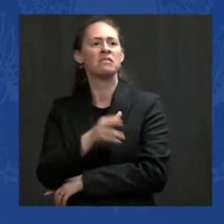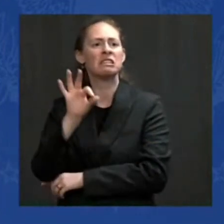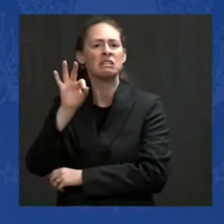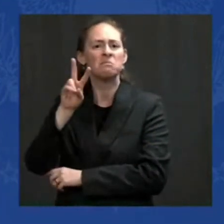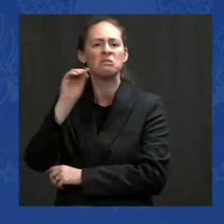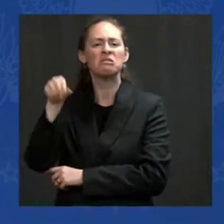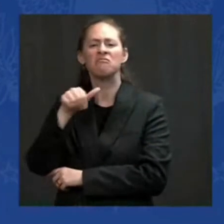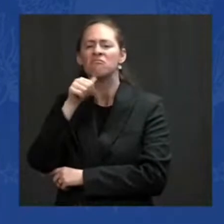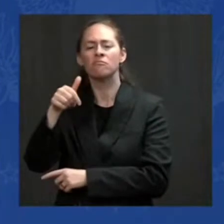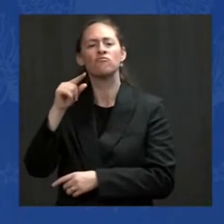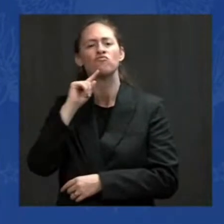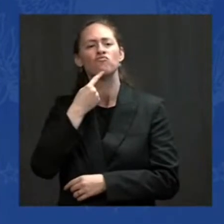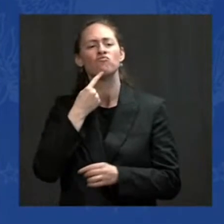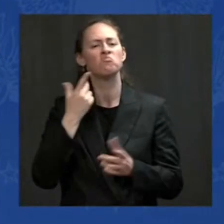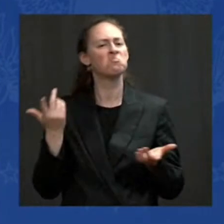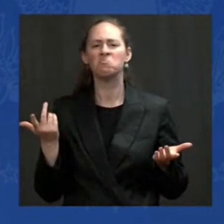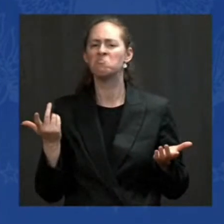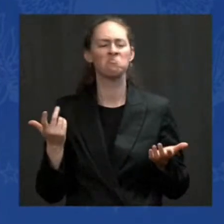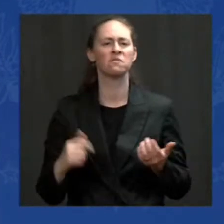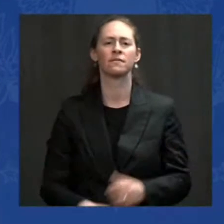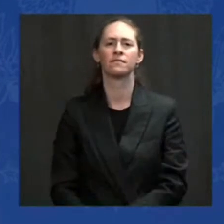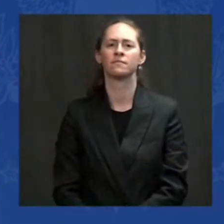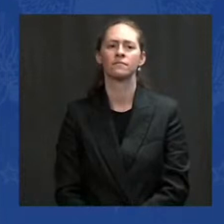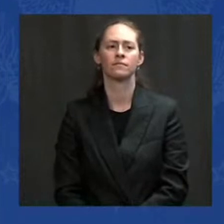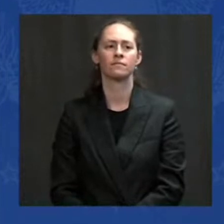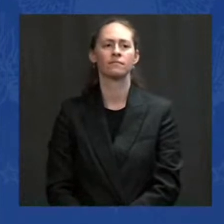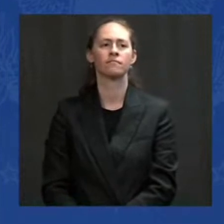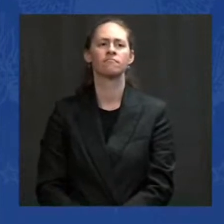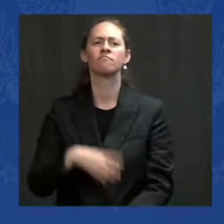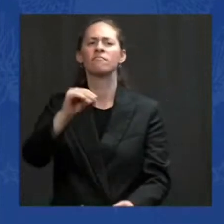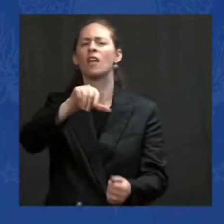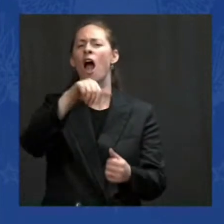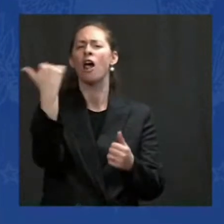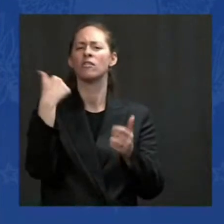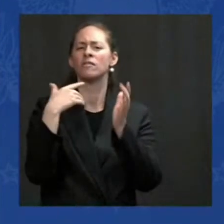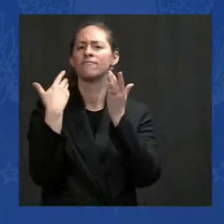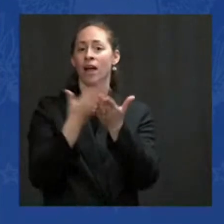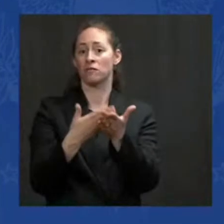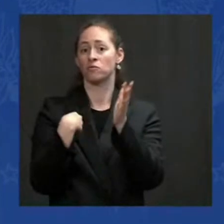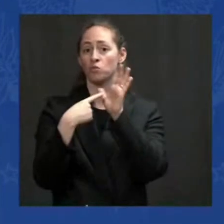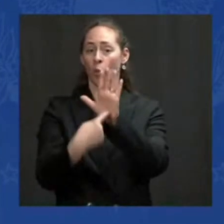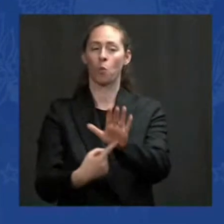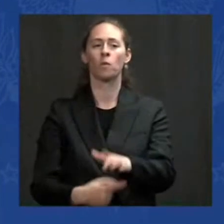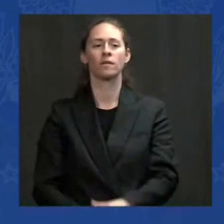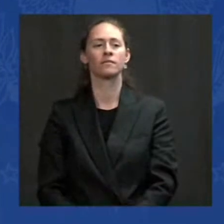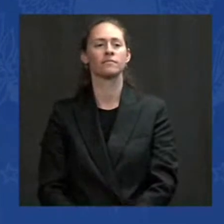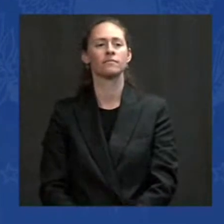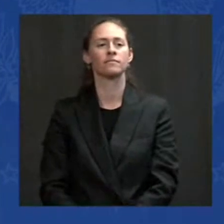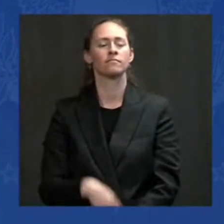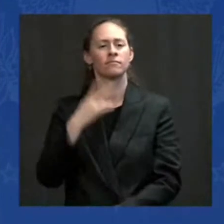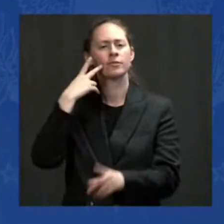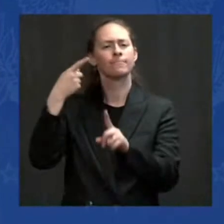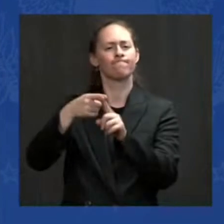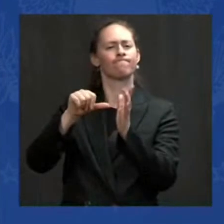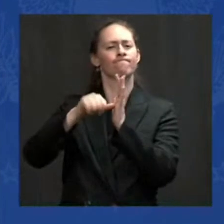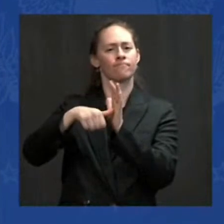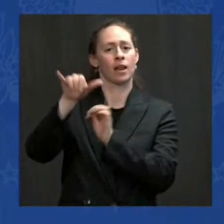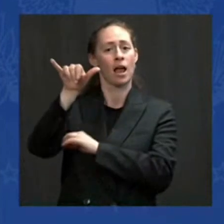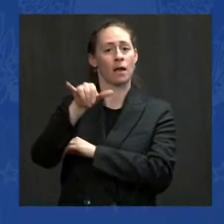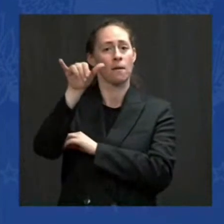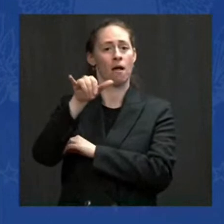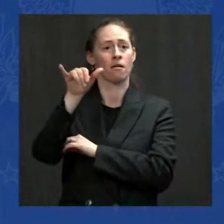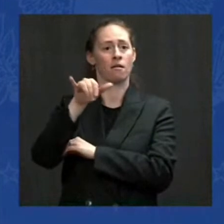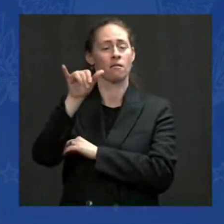Next slide. But there's also other types of data, namely looking at the antibodies that are induced by vaccination